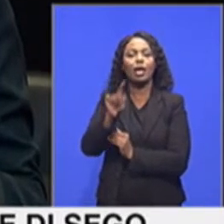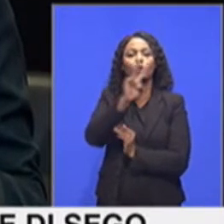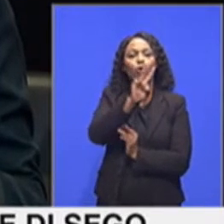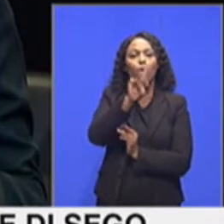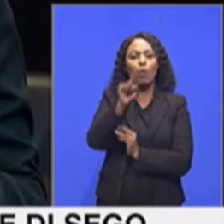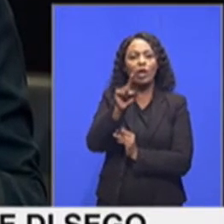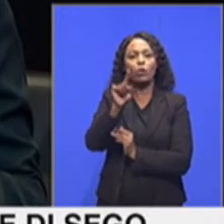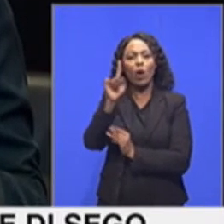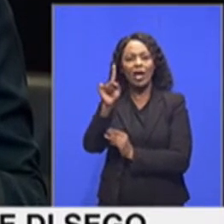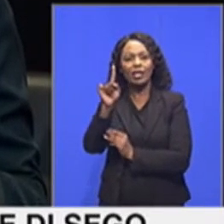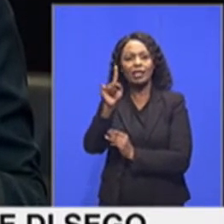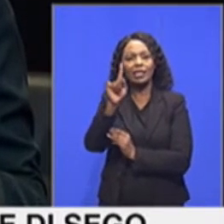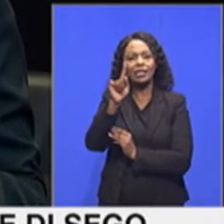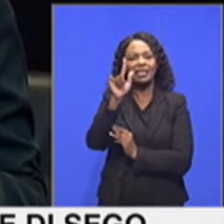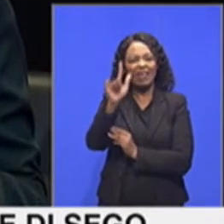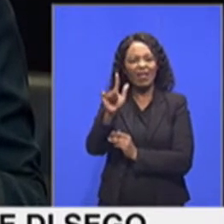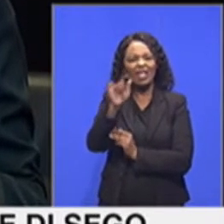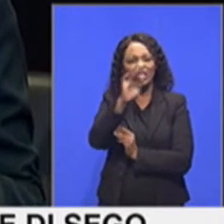2.17 trillion over the medium term.